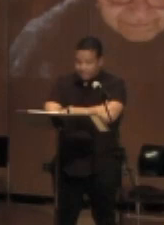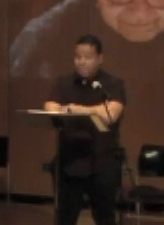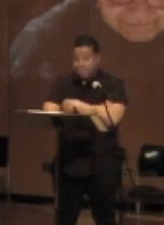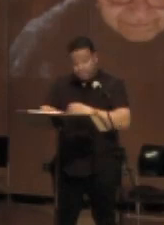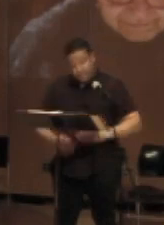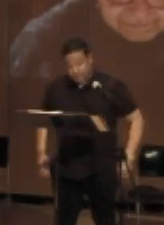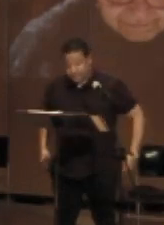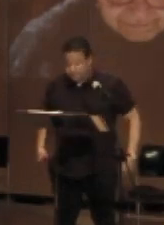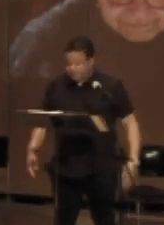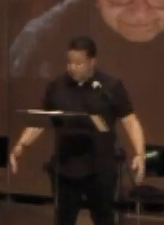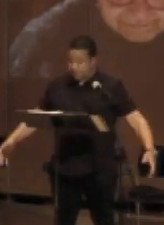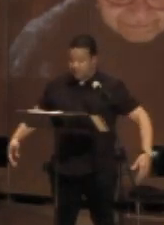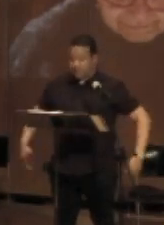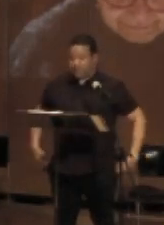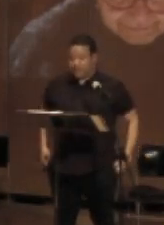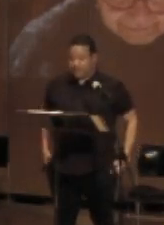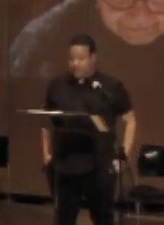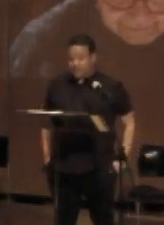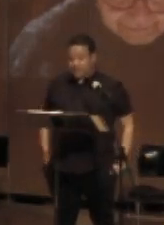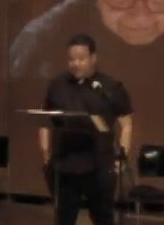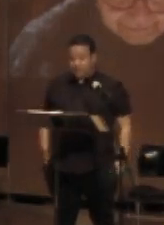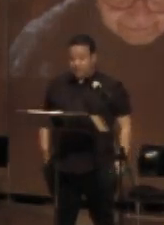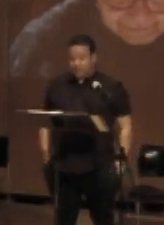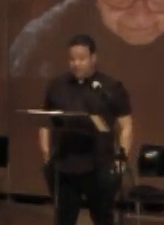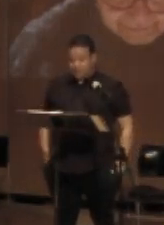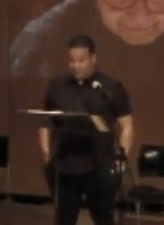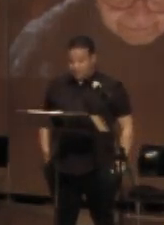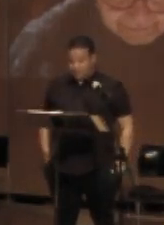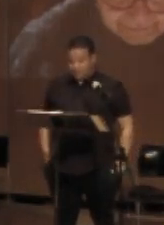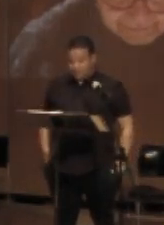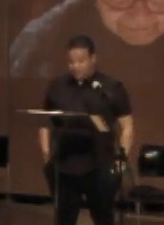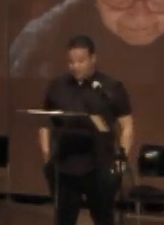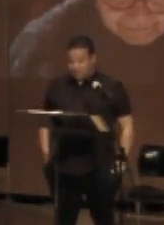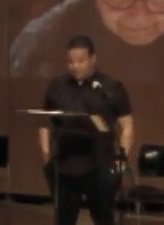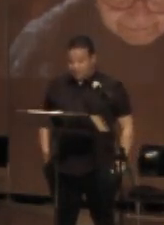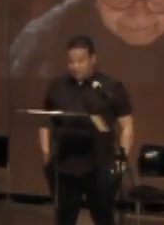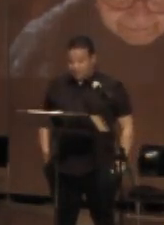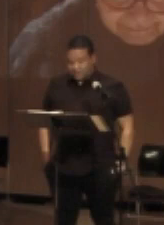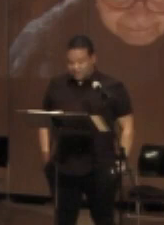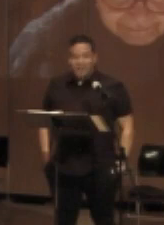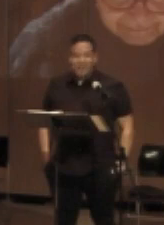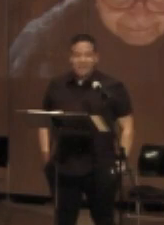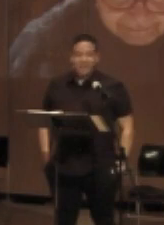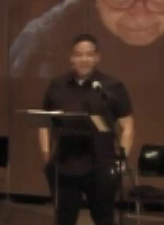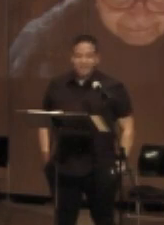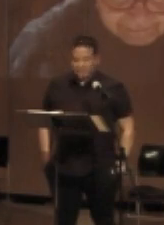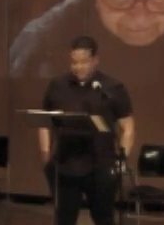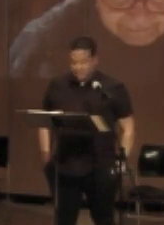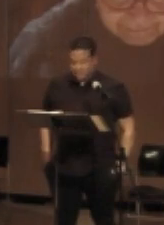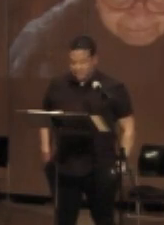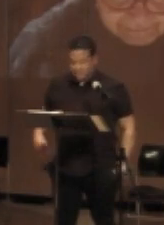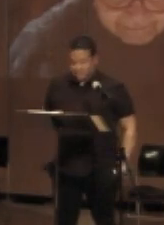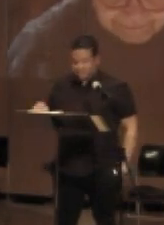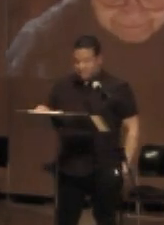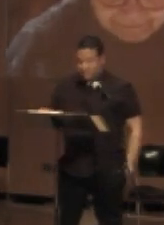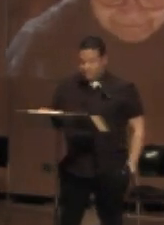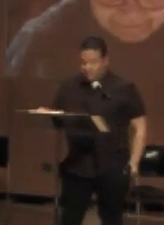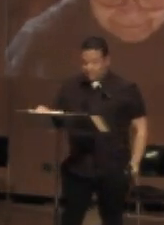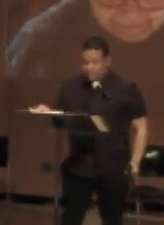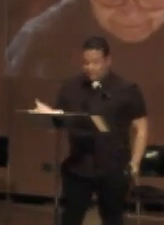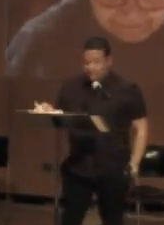turns 60 and the big day yeah today's the day because